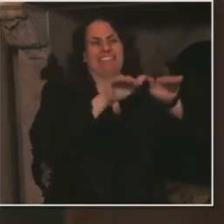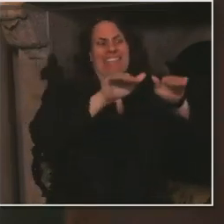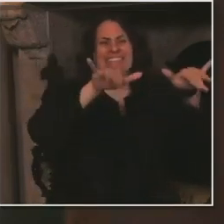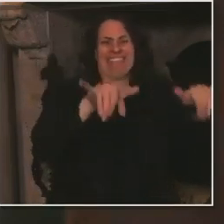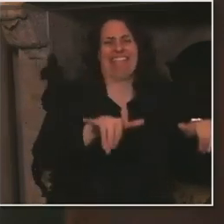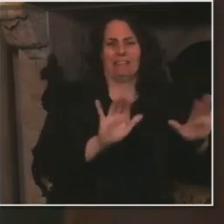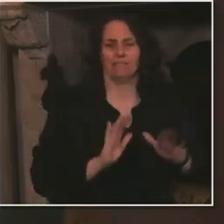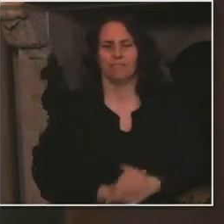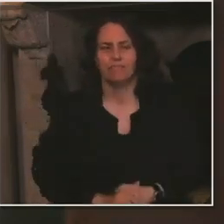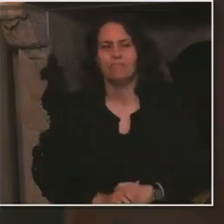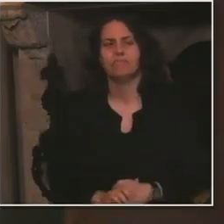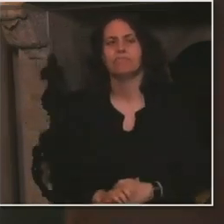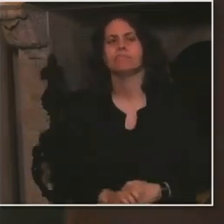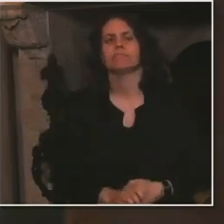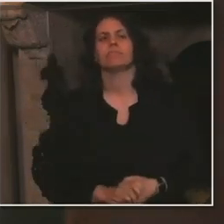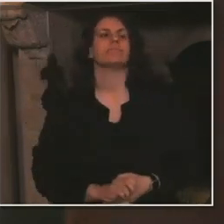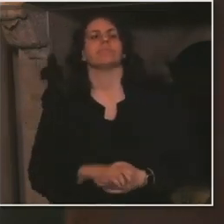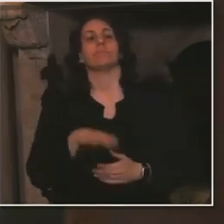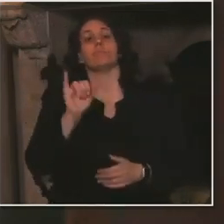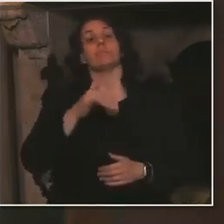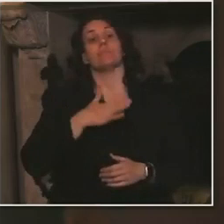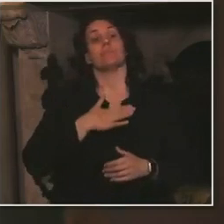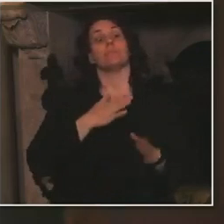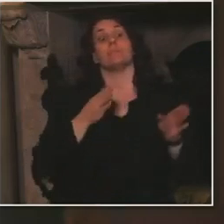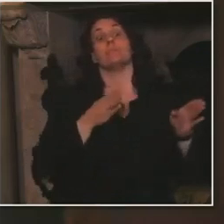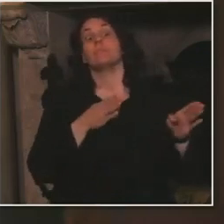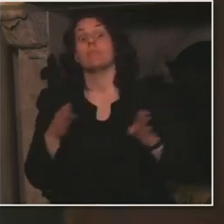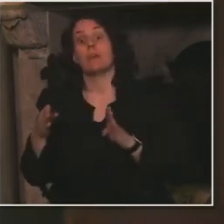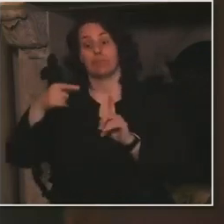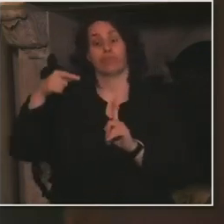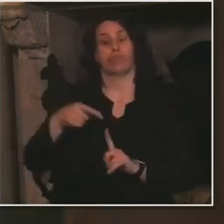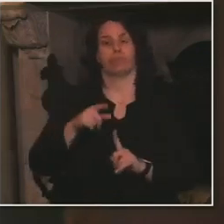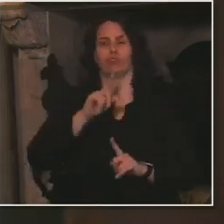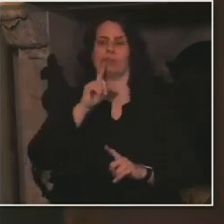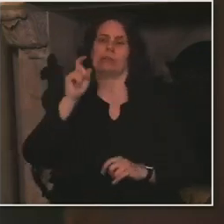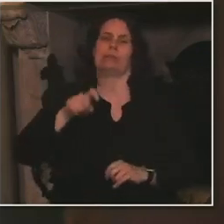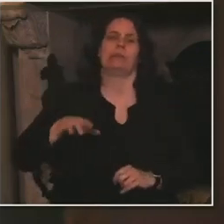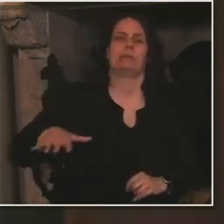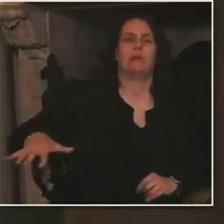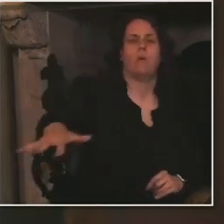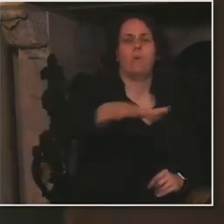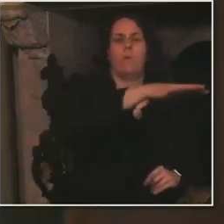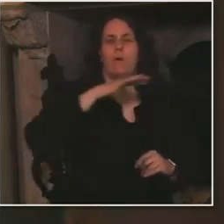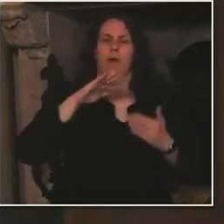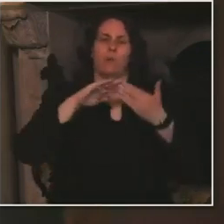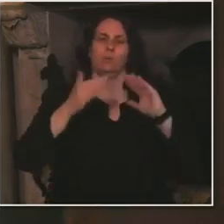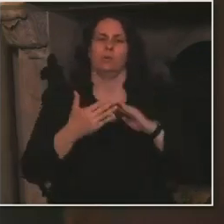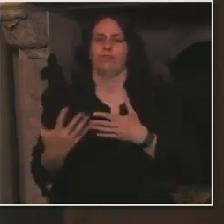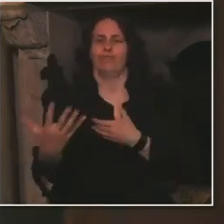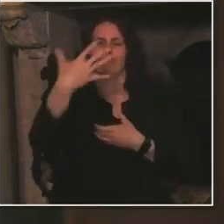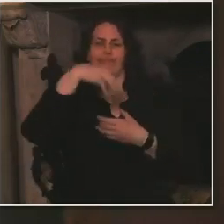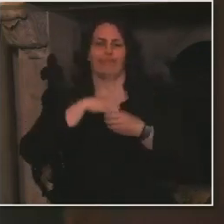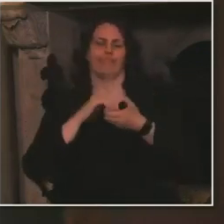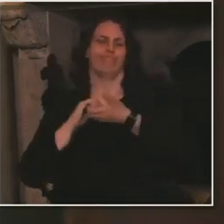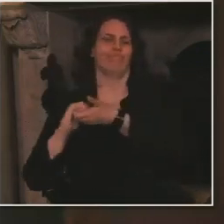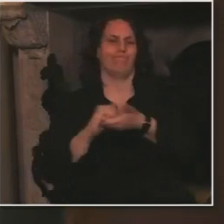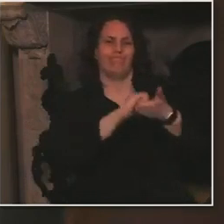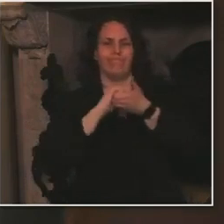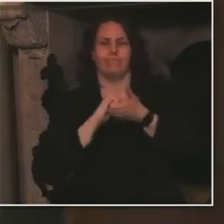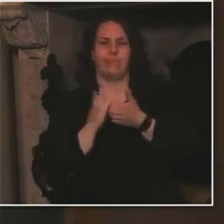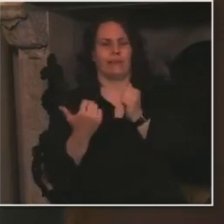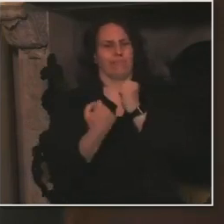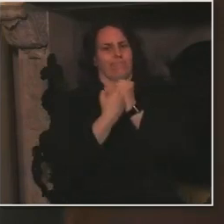Badger Bounce Back is a community effort, and that is why we want you to have this information on our progress, because it's your progress too.